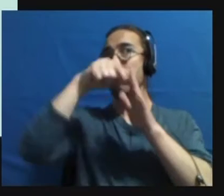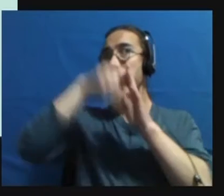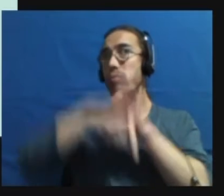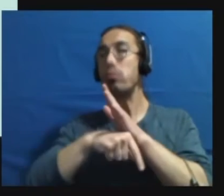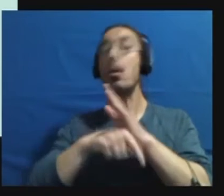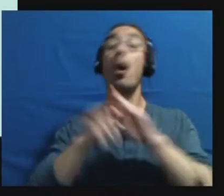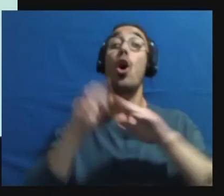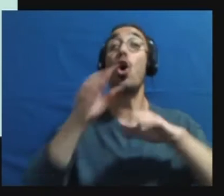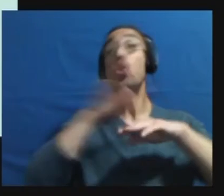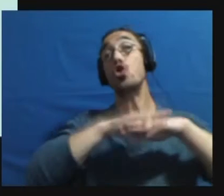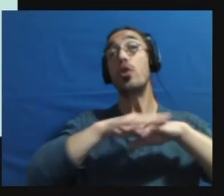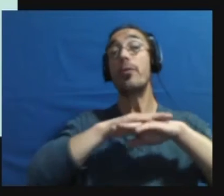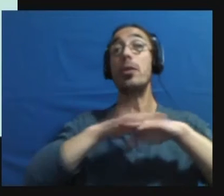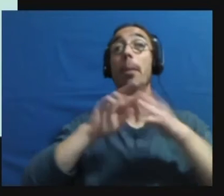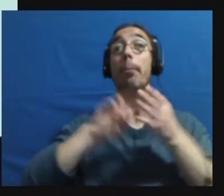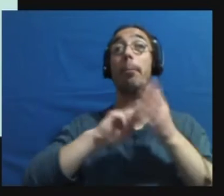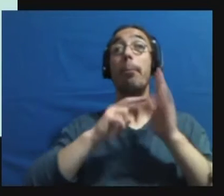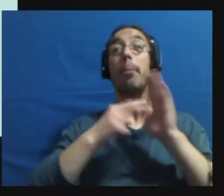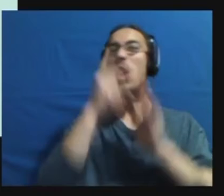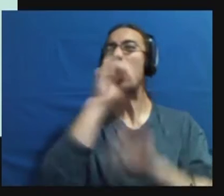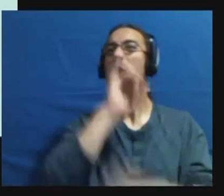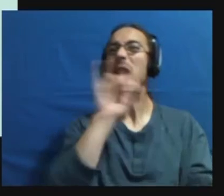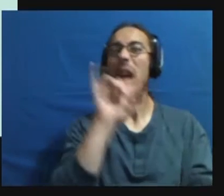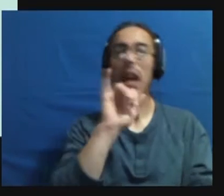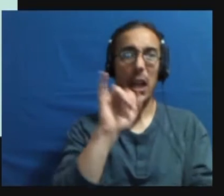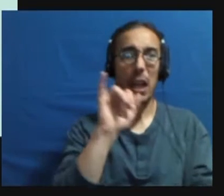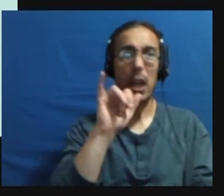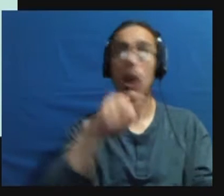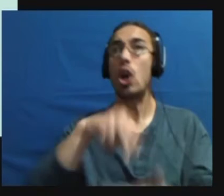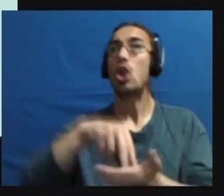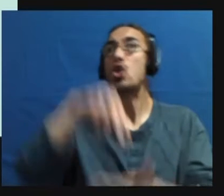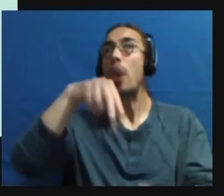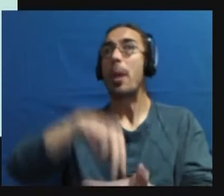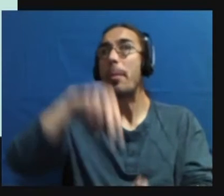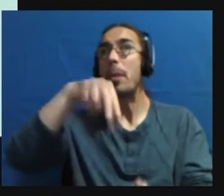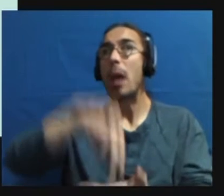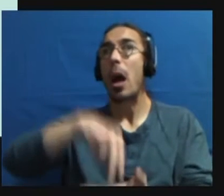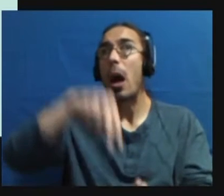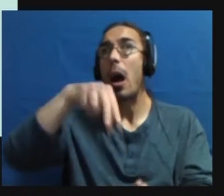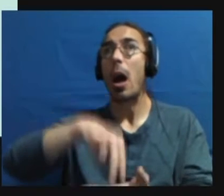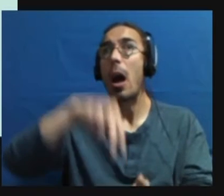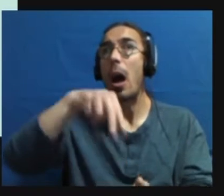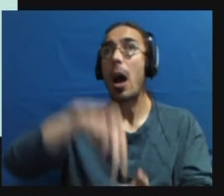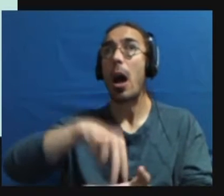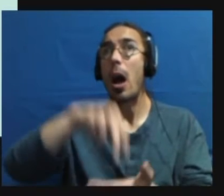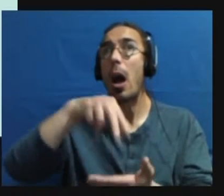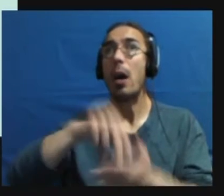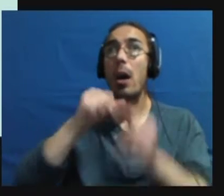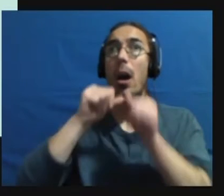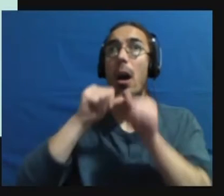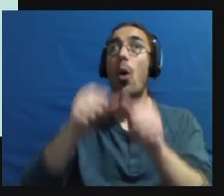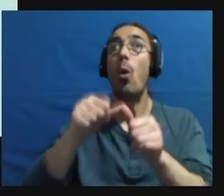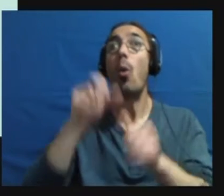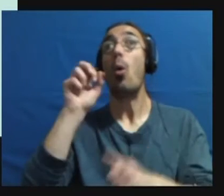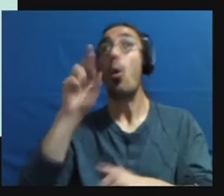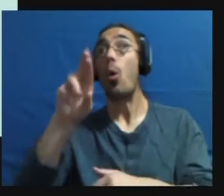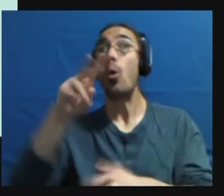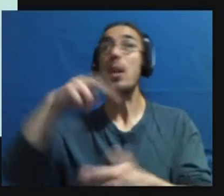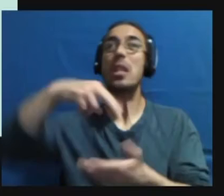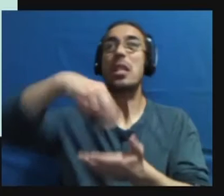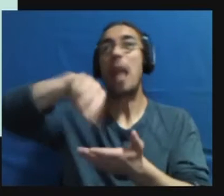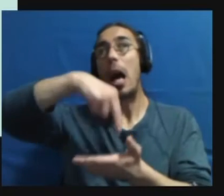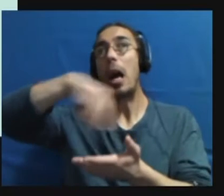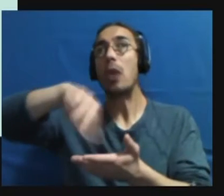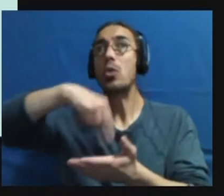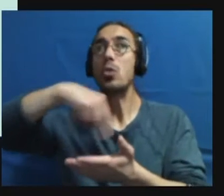surface, stimming might look like jumping up and down repetitively. It might look like dancing over and over